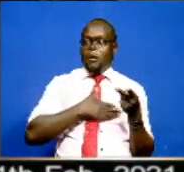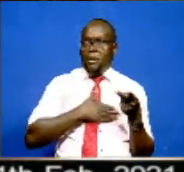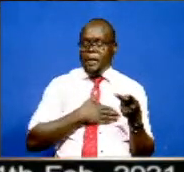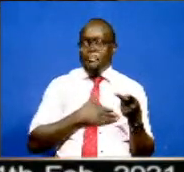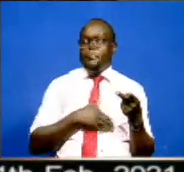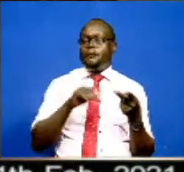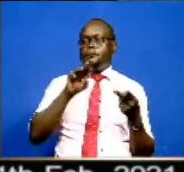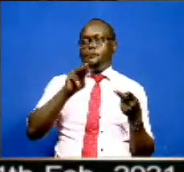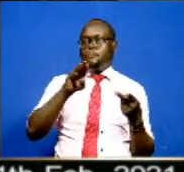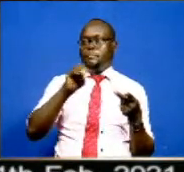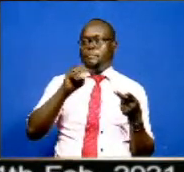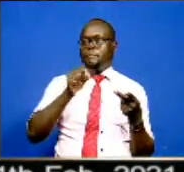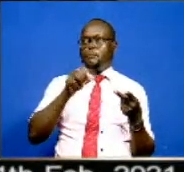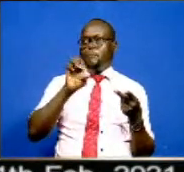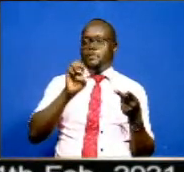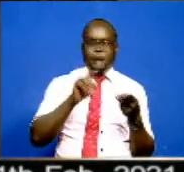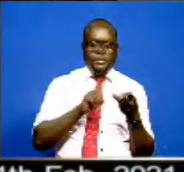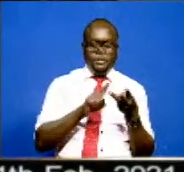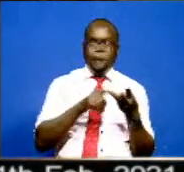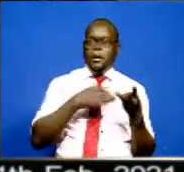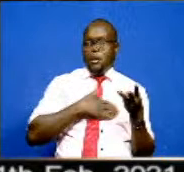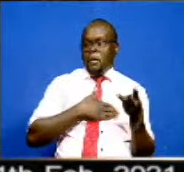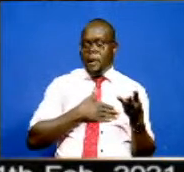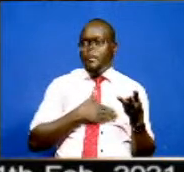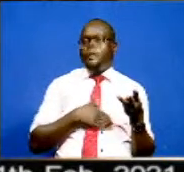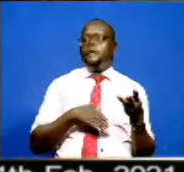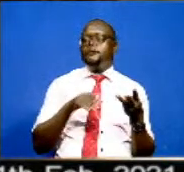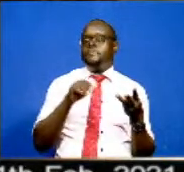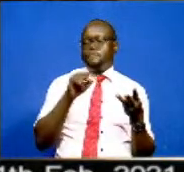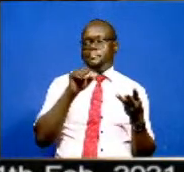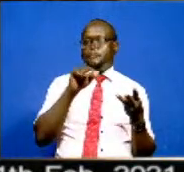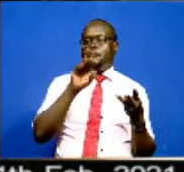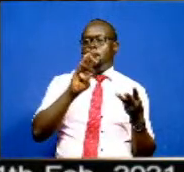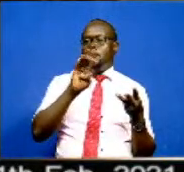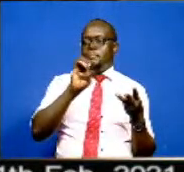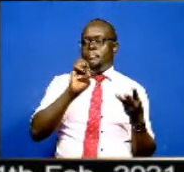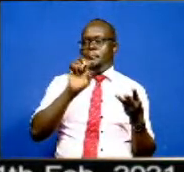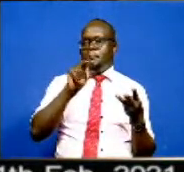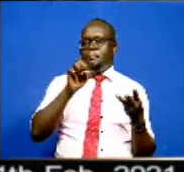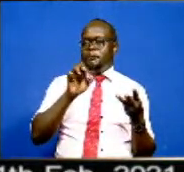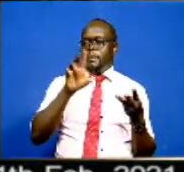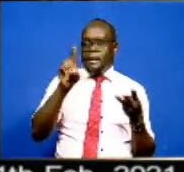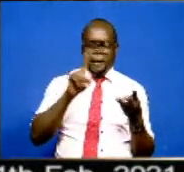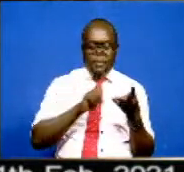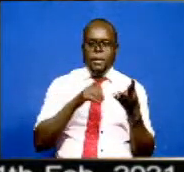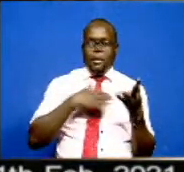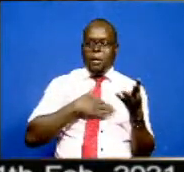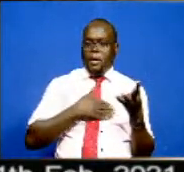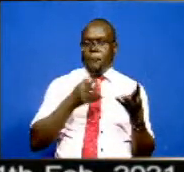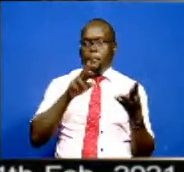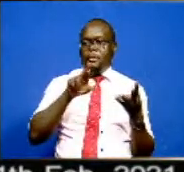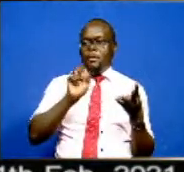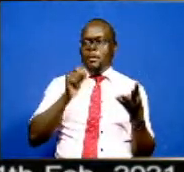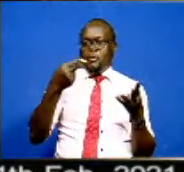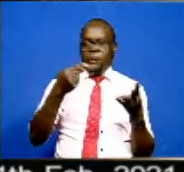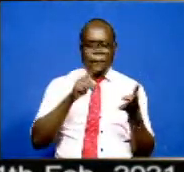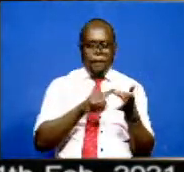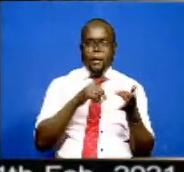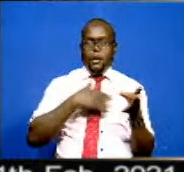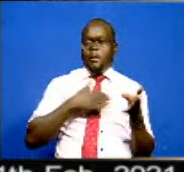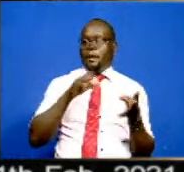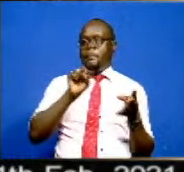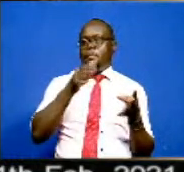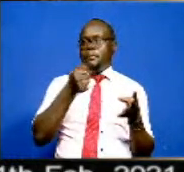Lesonet MP, the Honourable Bernard Masaka Shinali MP, the Honourable Ruth Wangari Mwaniki MP, the Honourable Sarah